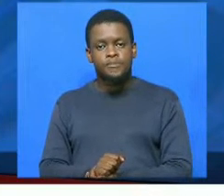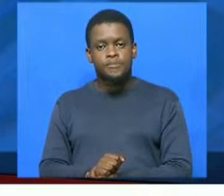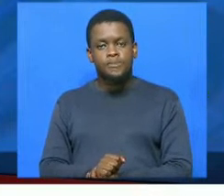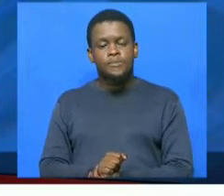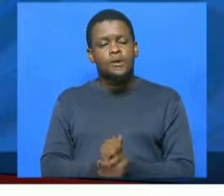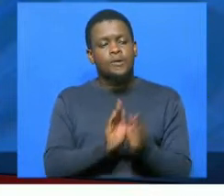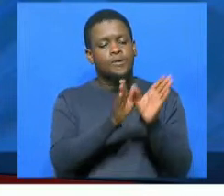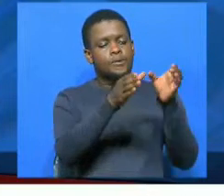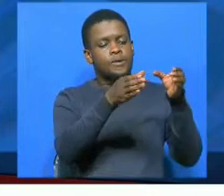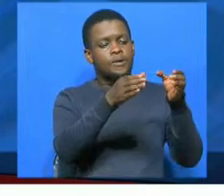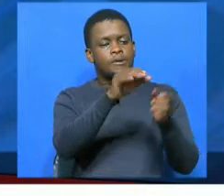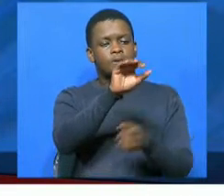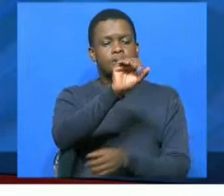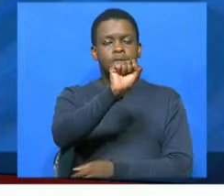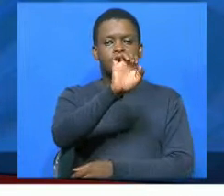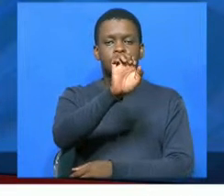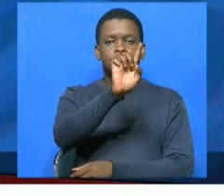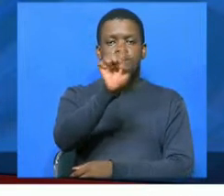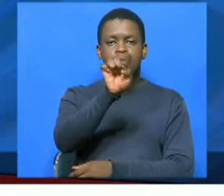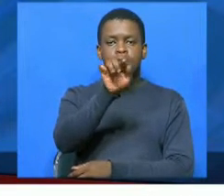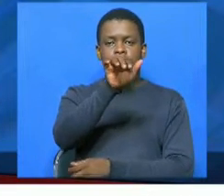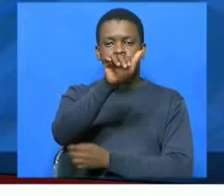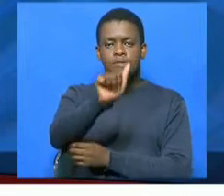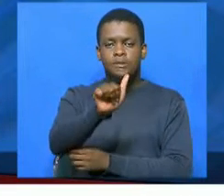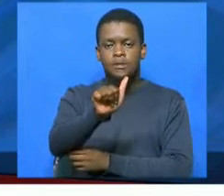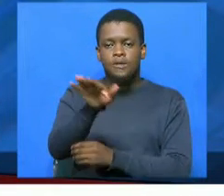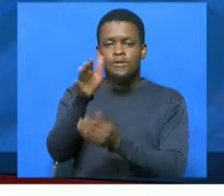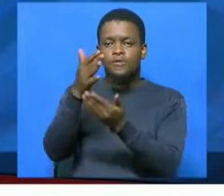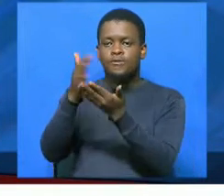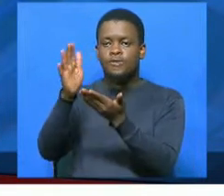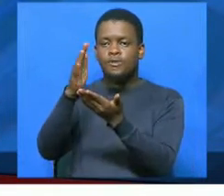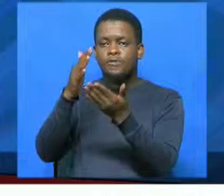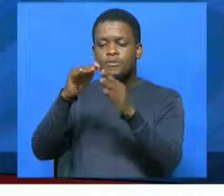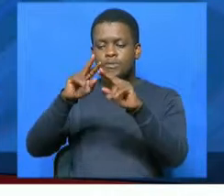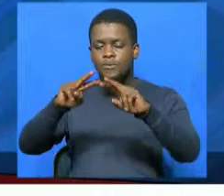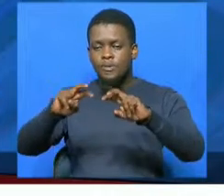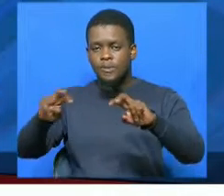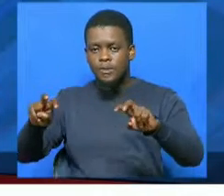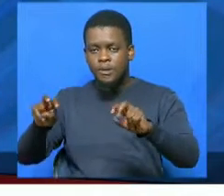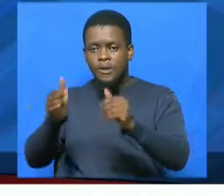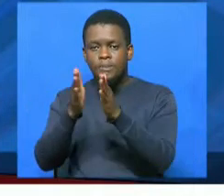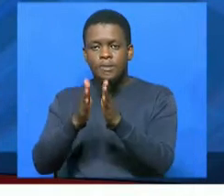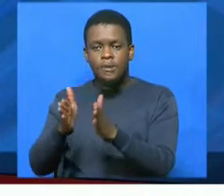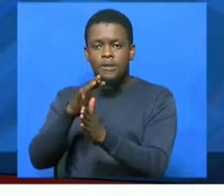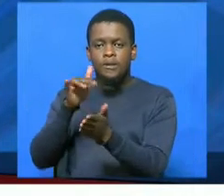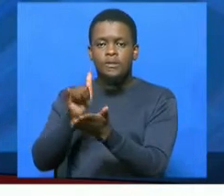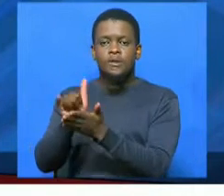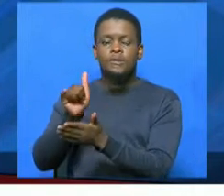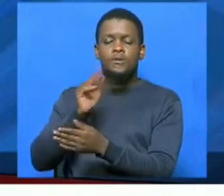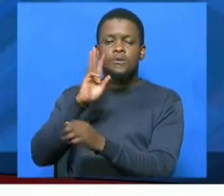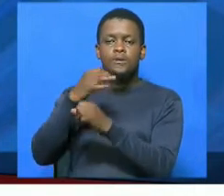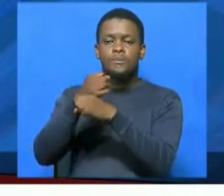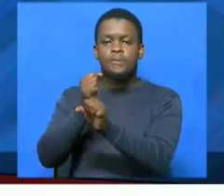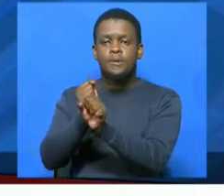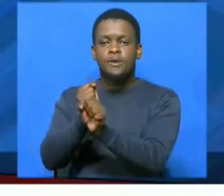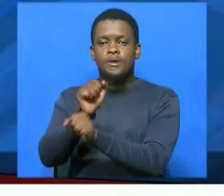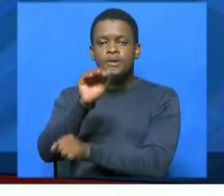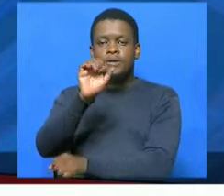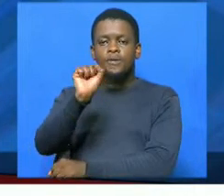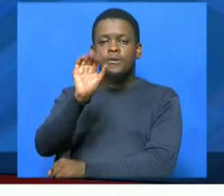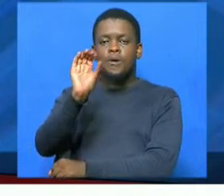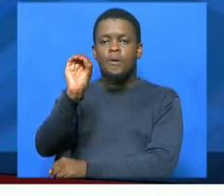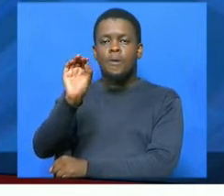Zones Authority, SEZA, has completed the feasibility study and the master plan that will turn Sowatown into a